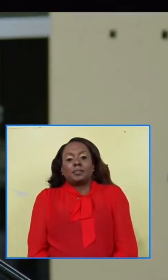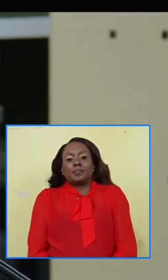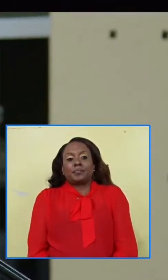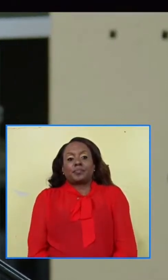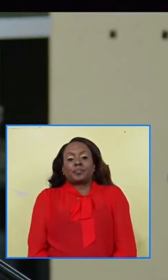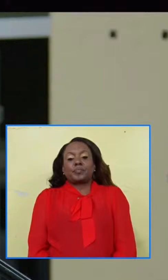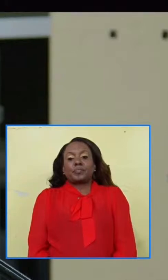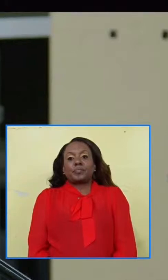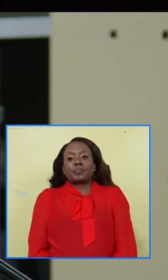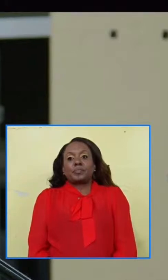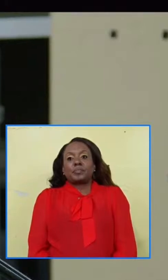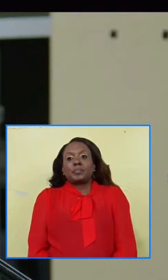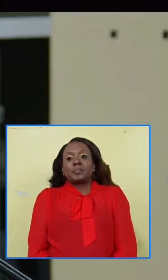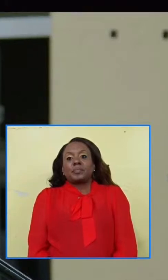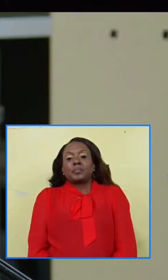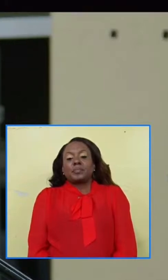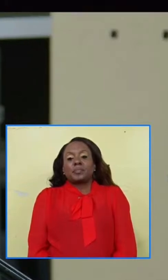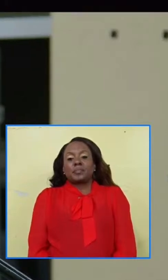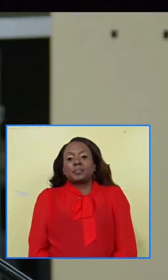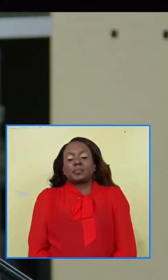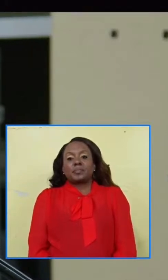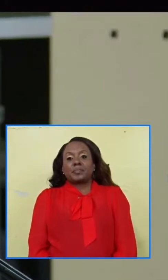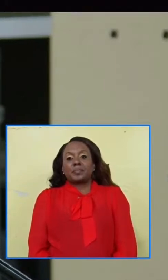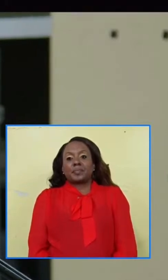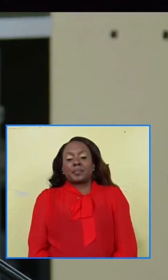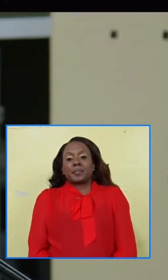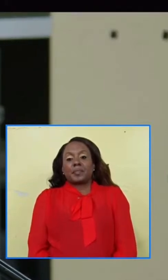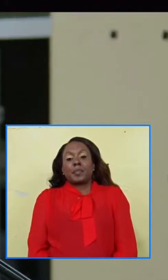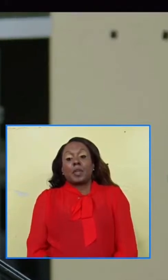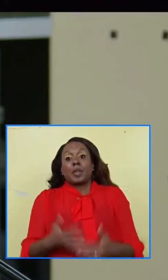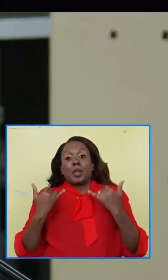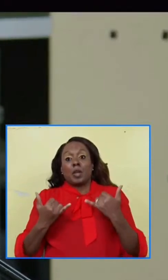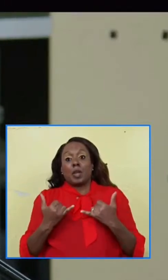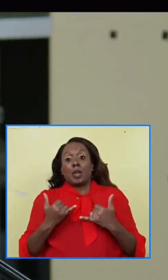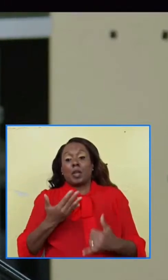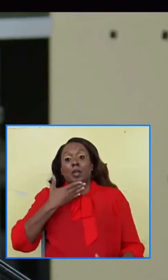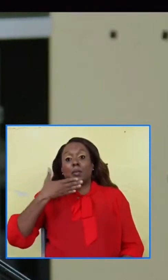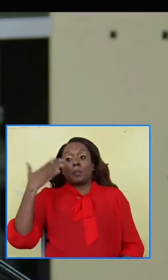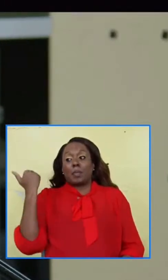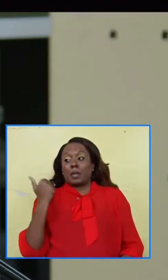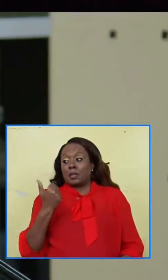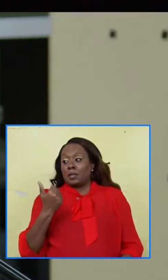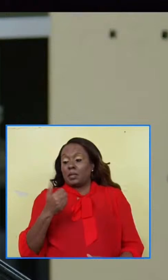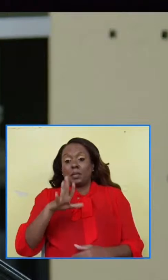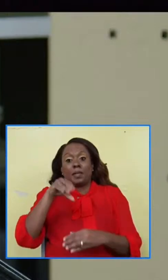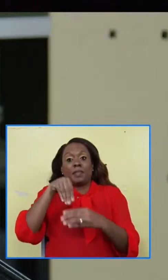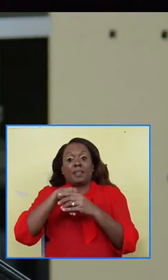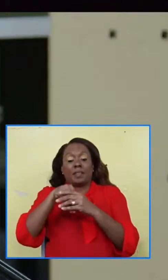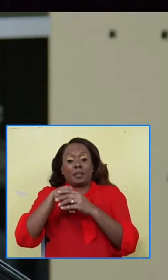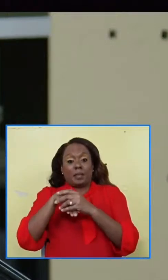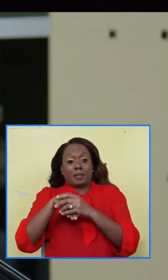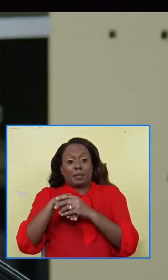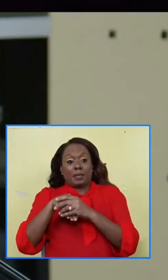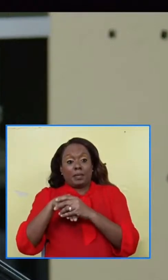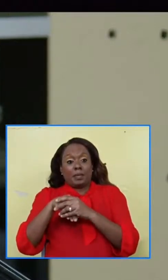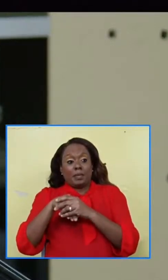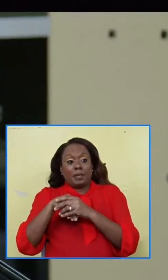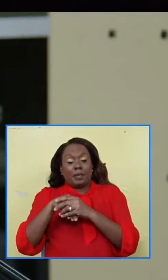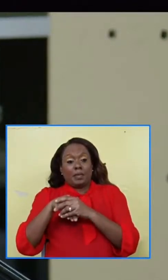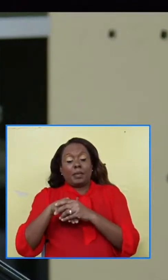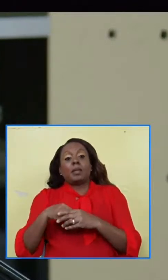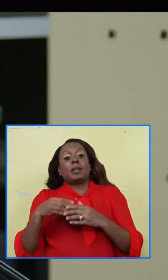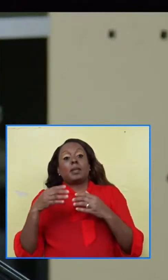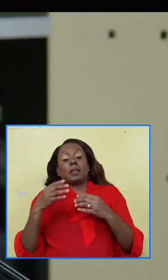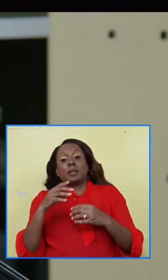investment in Barbados at this point in time is